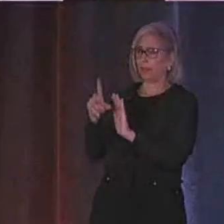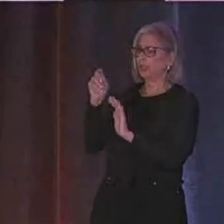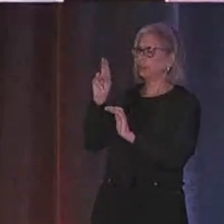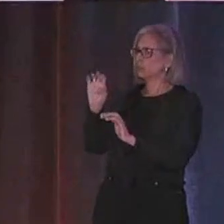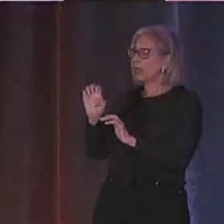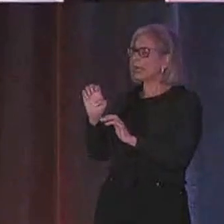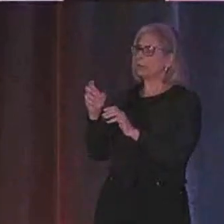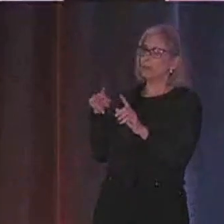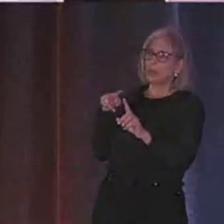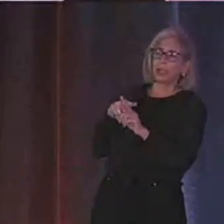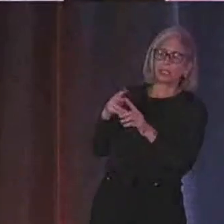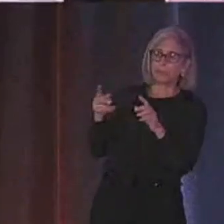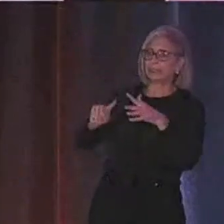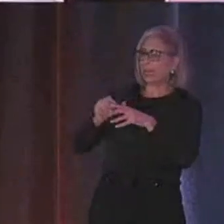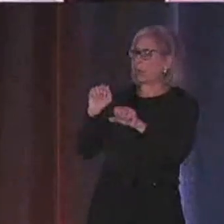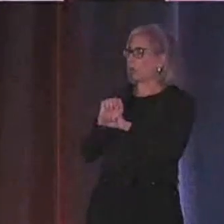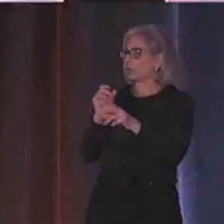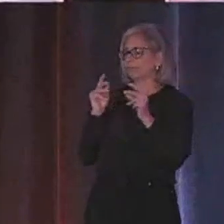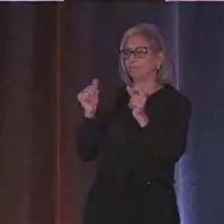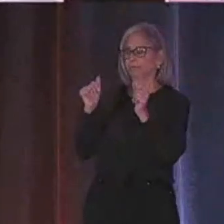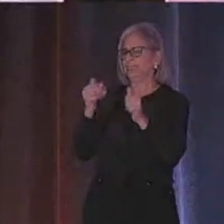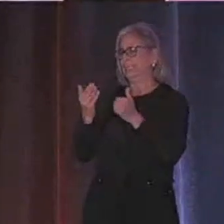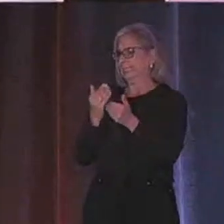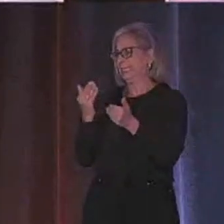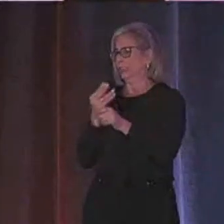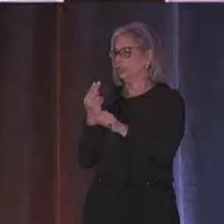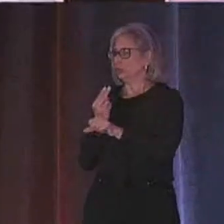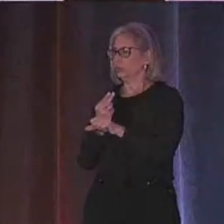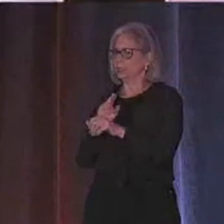plug those in and get going. So this gives it a really nice, like